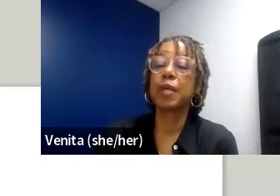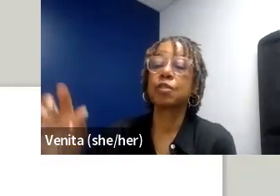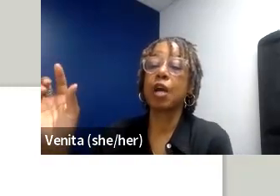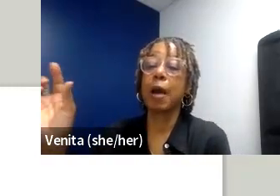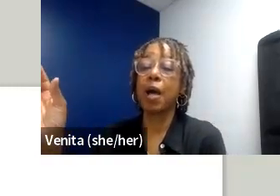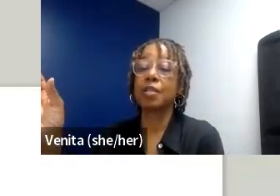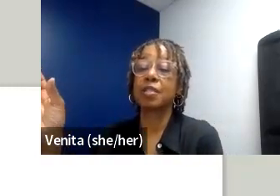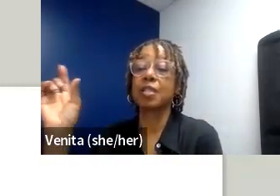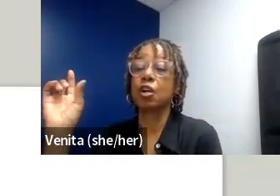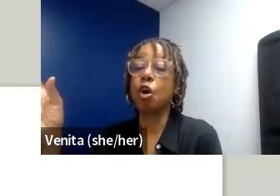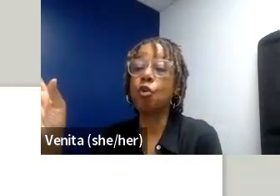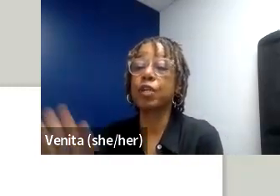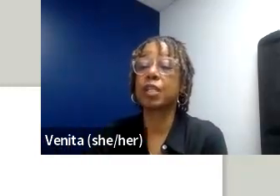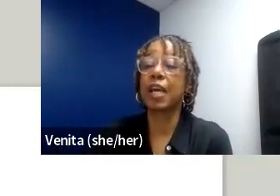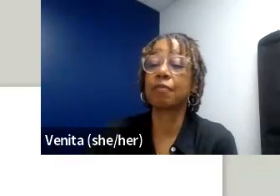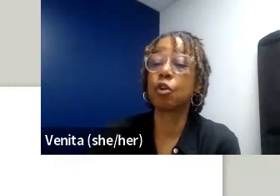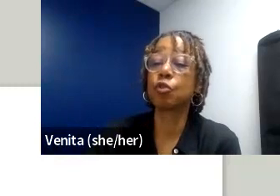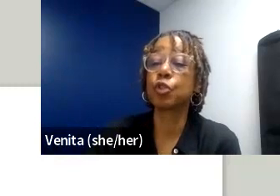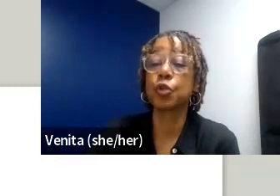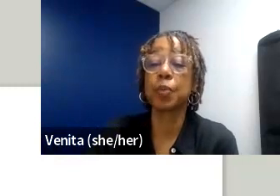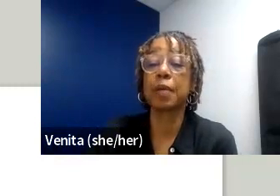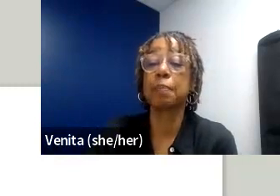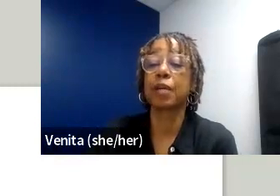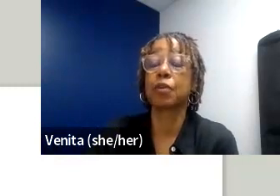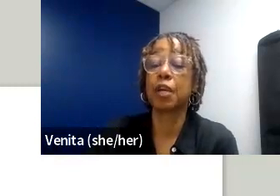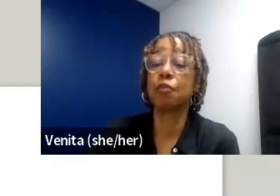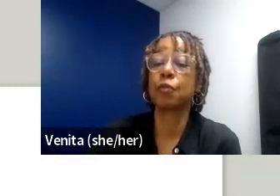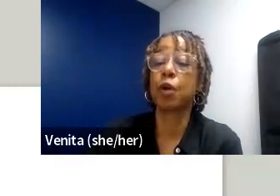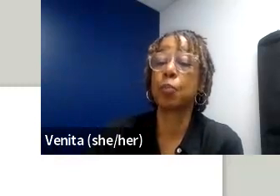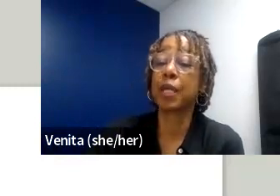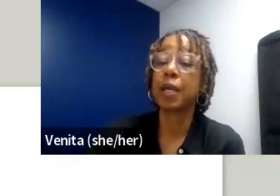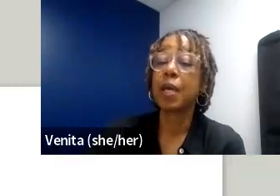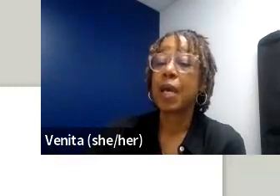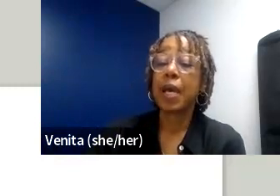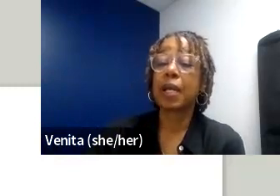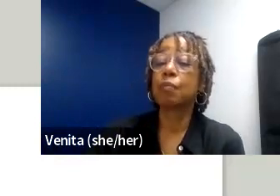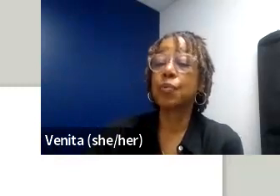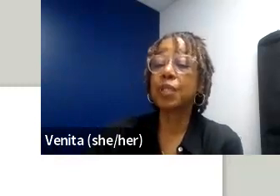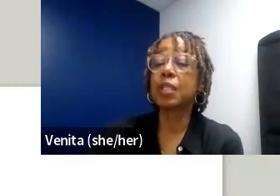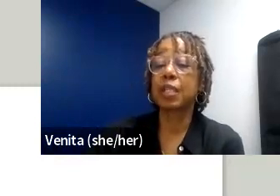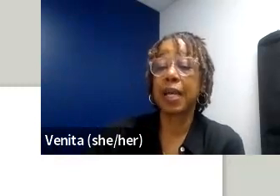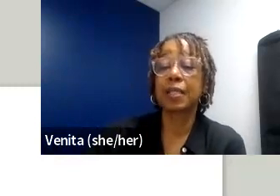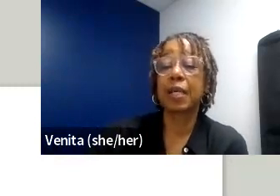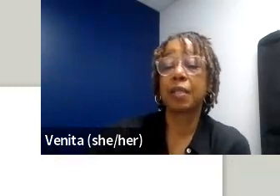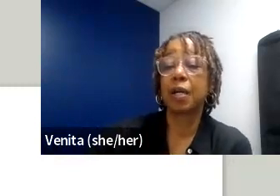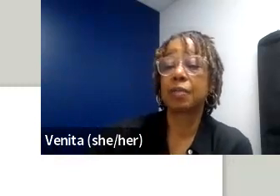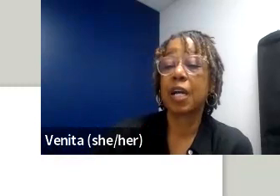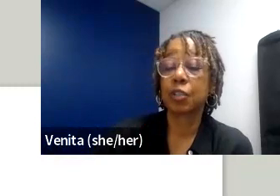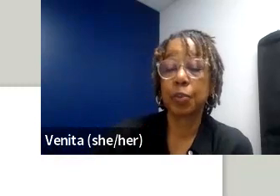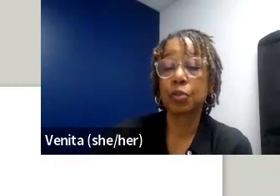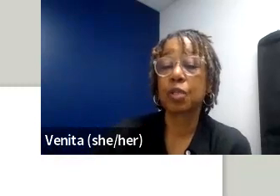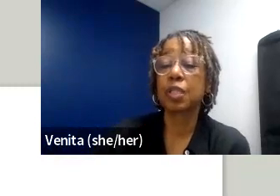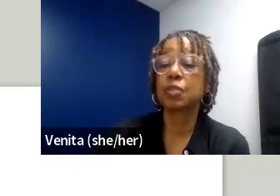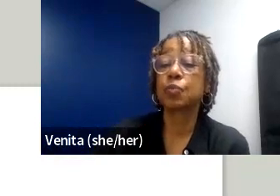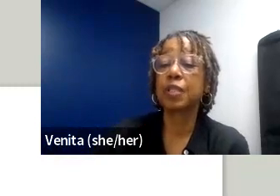Hospital based on the hypothesis that COVID could have long-term impact on health and well-being. And I'm really glad that